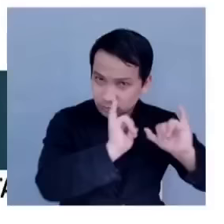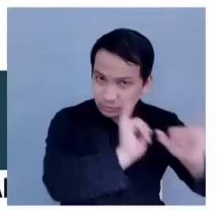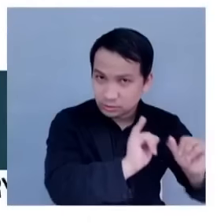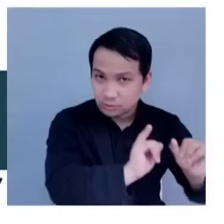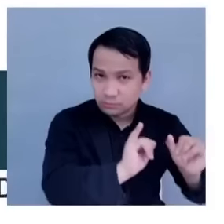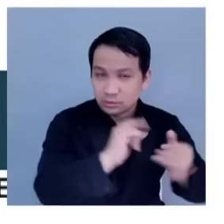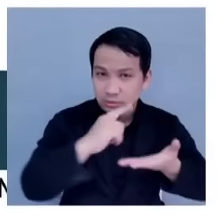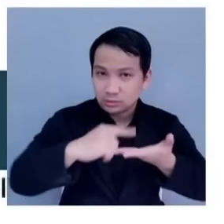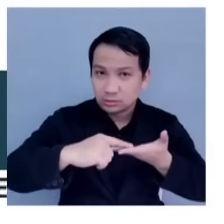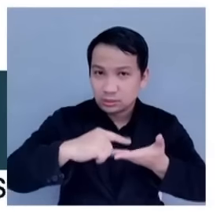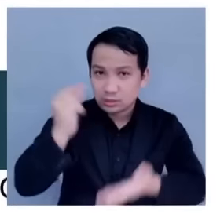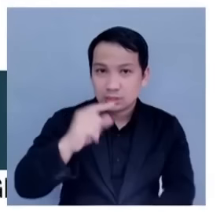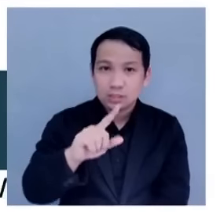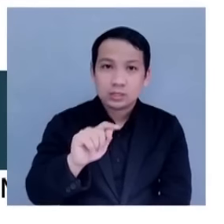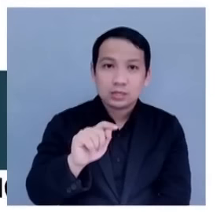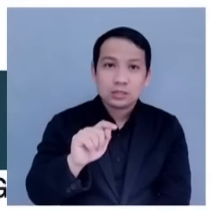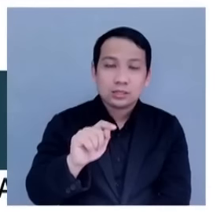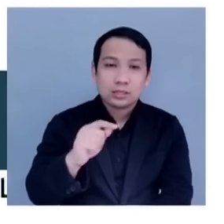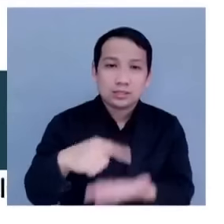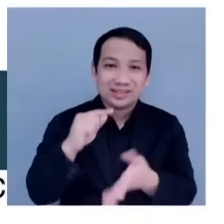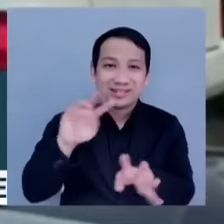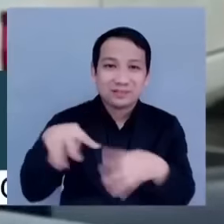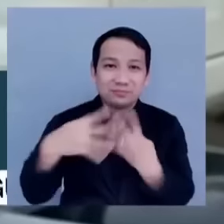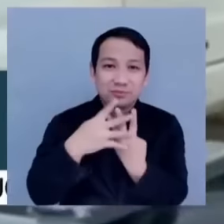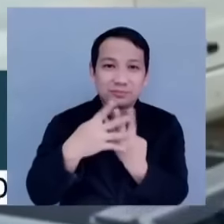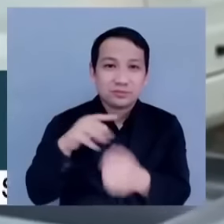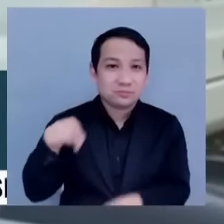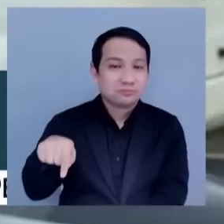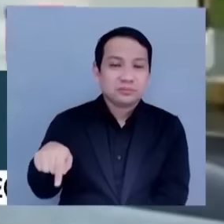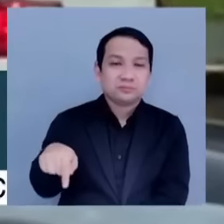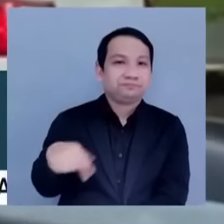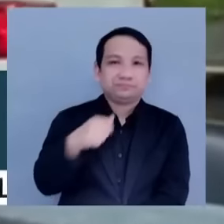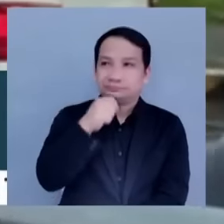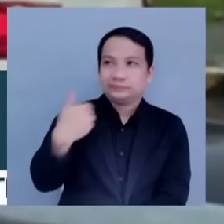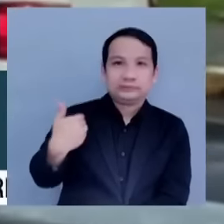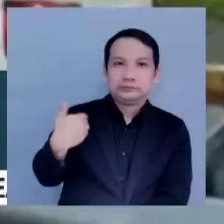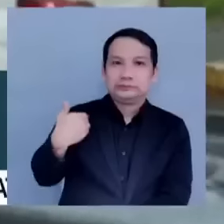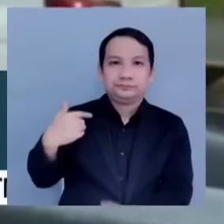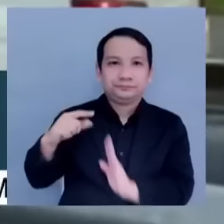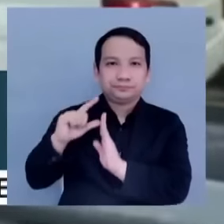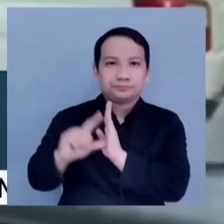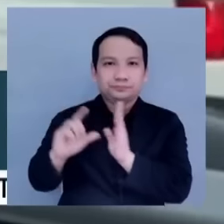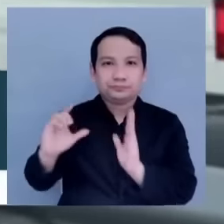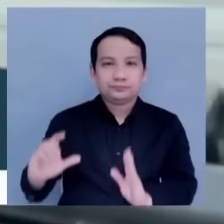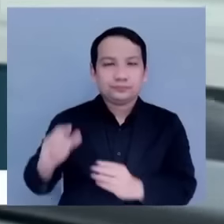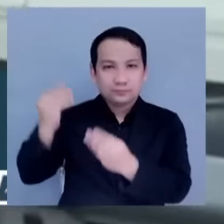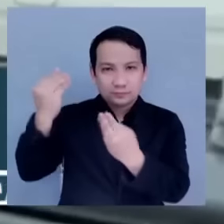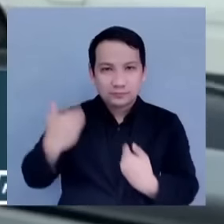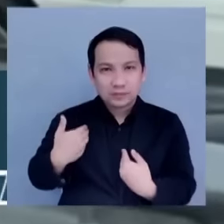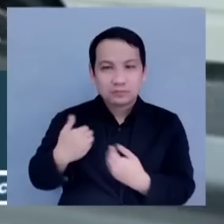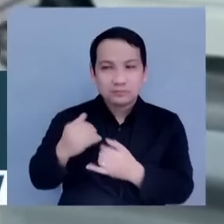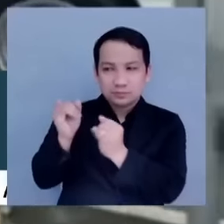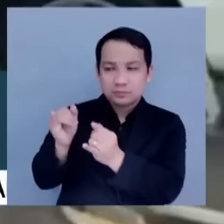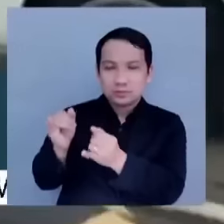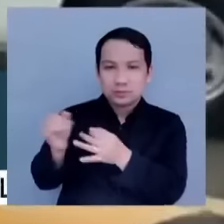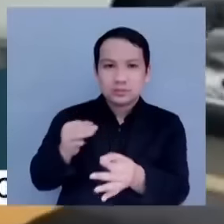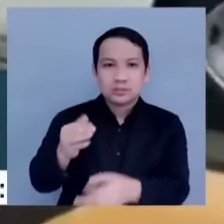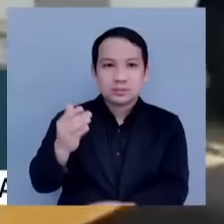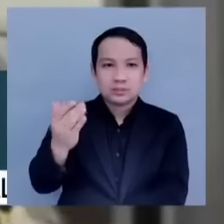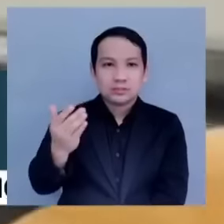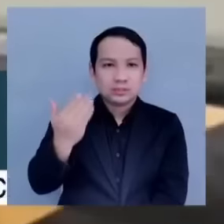Tarlac? We haven't talked to the lawyers of Go, but based on our interview over Teleradio last